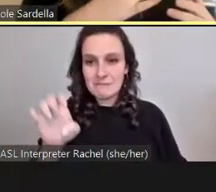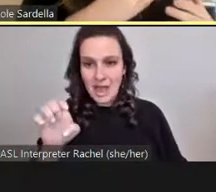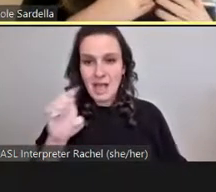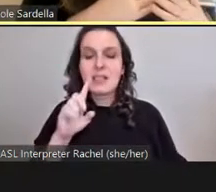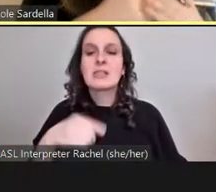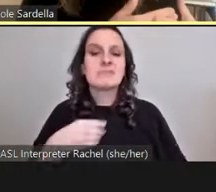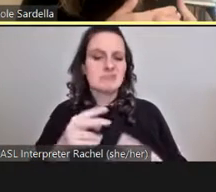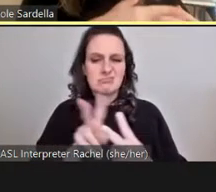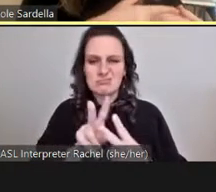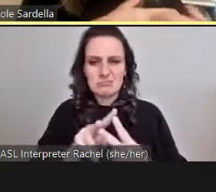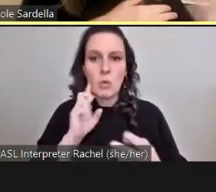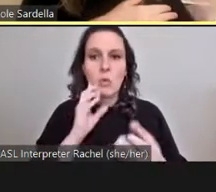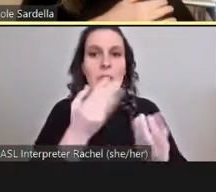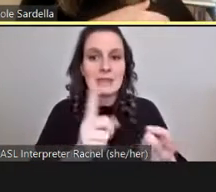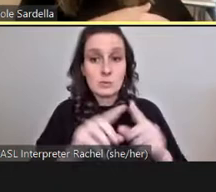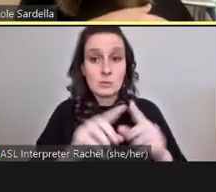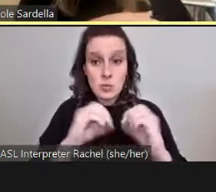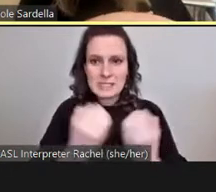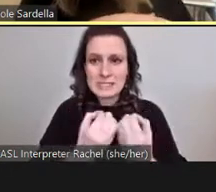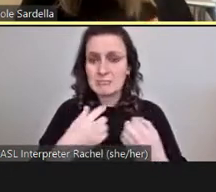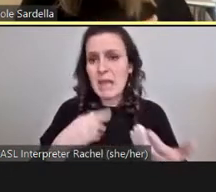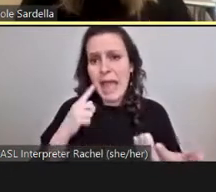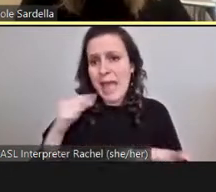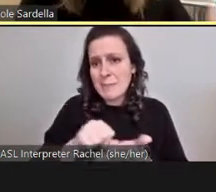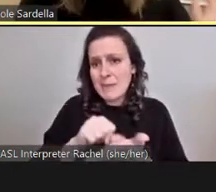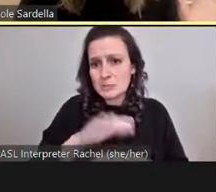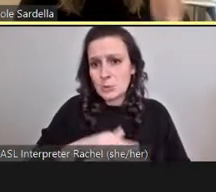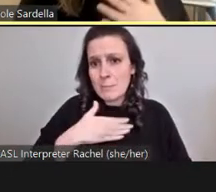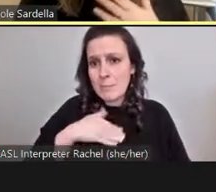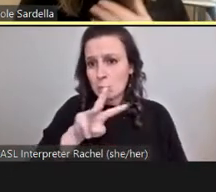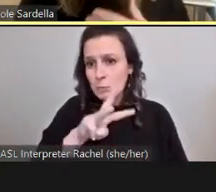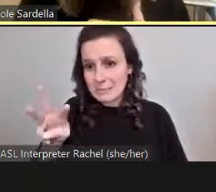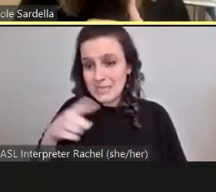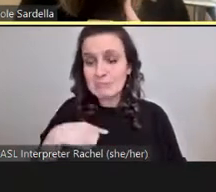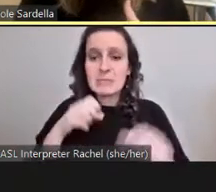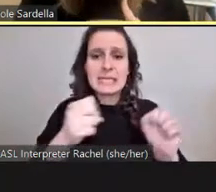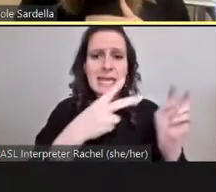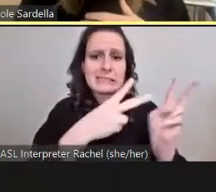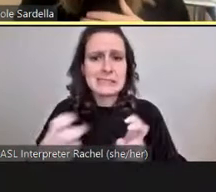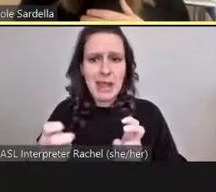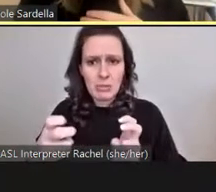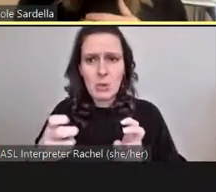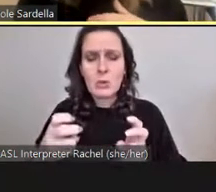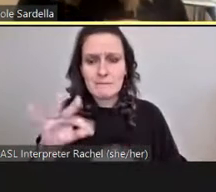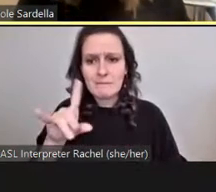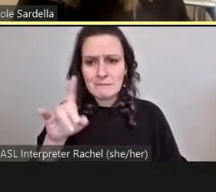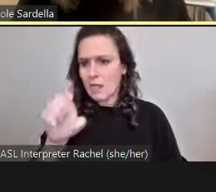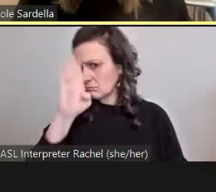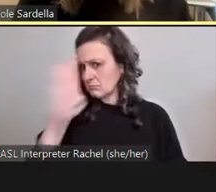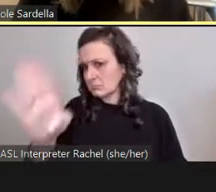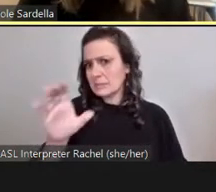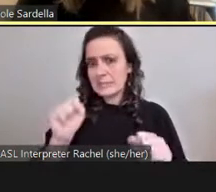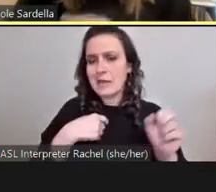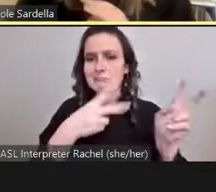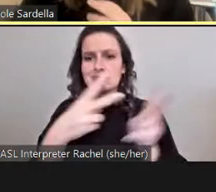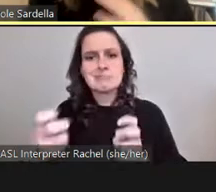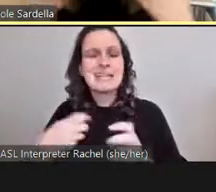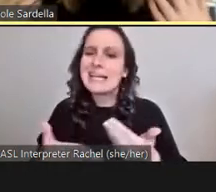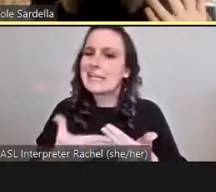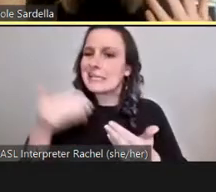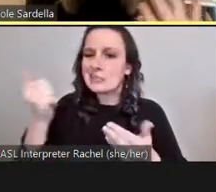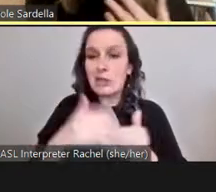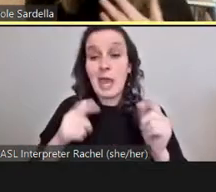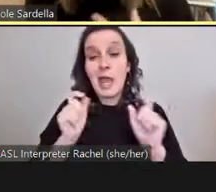the organizations. I just have a page on my website and you can download the file directly from there. I found that was easier